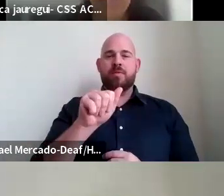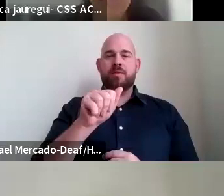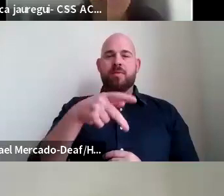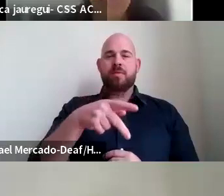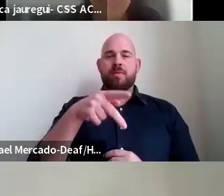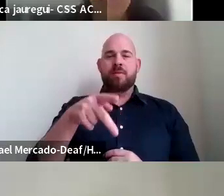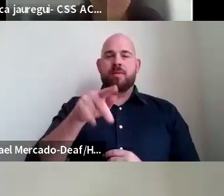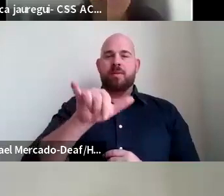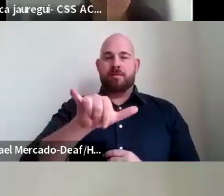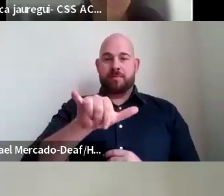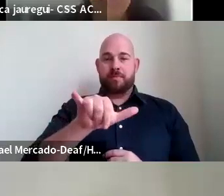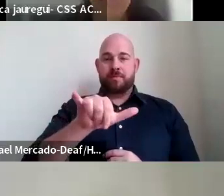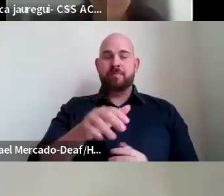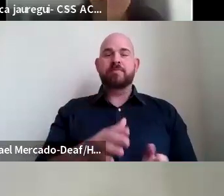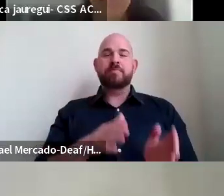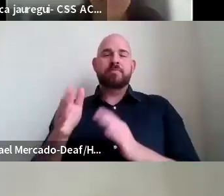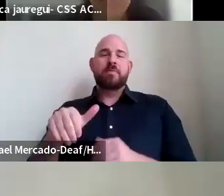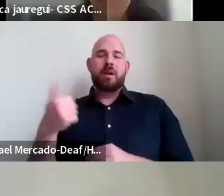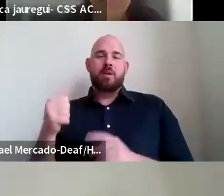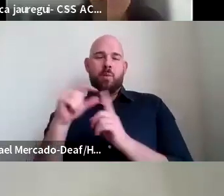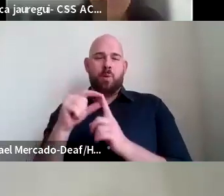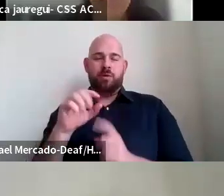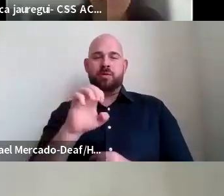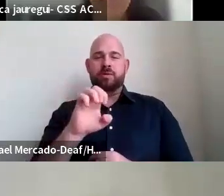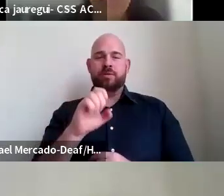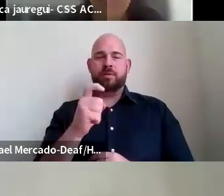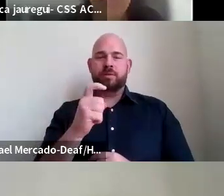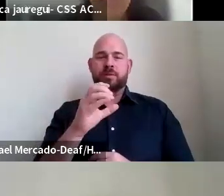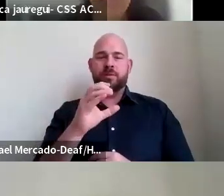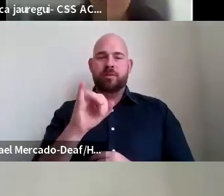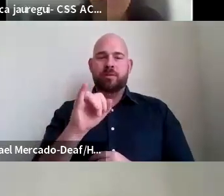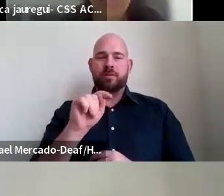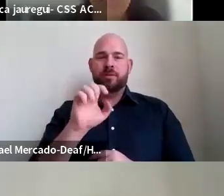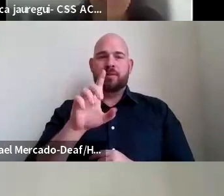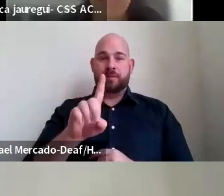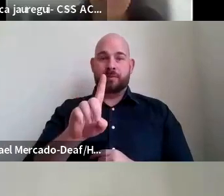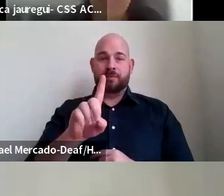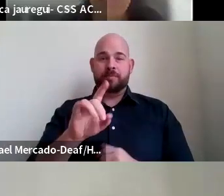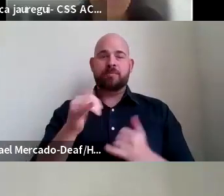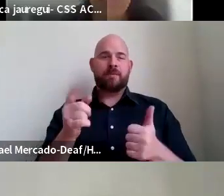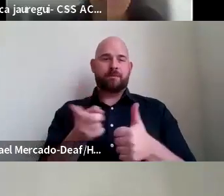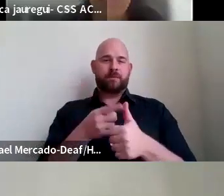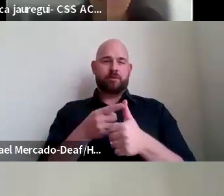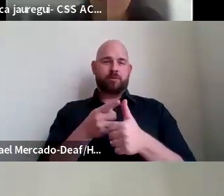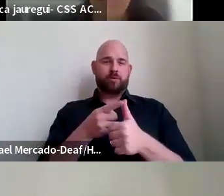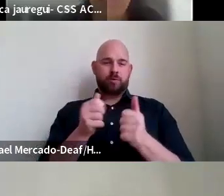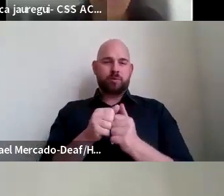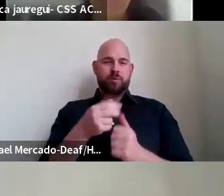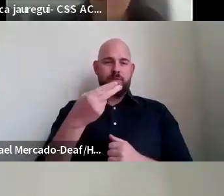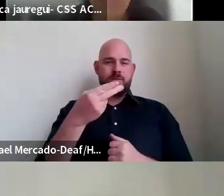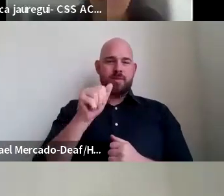The first word is happy, and the second word is